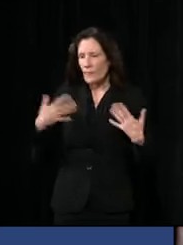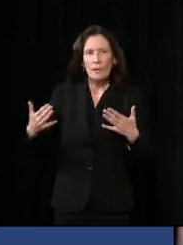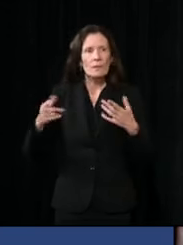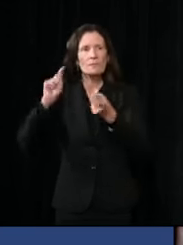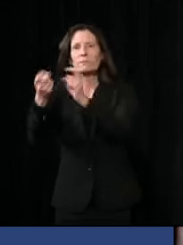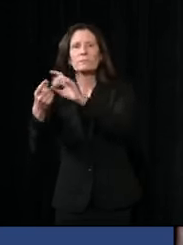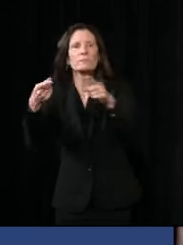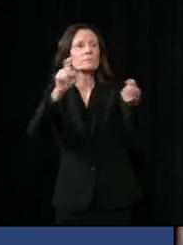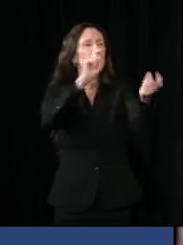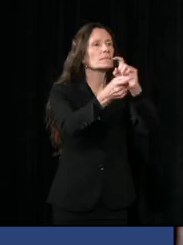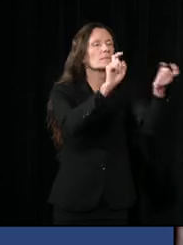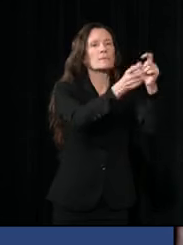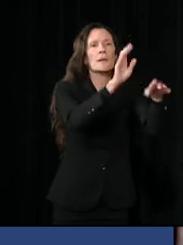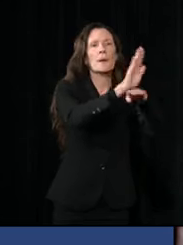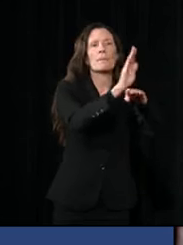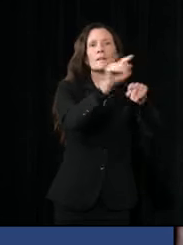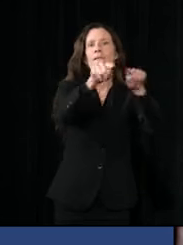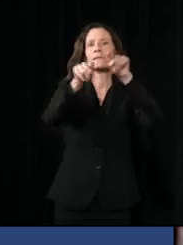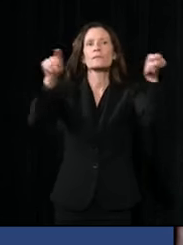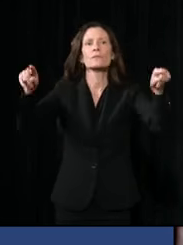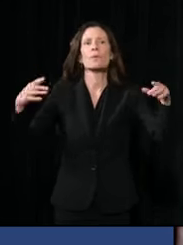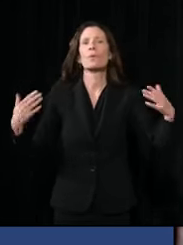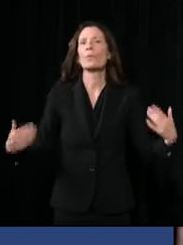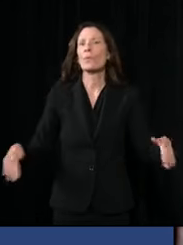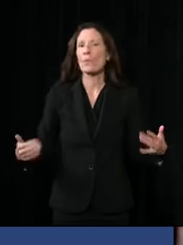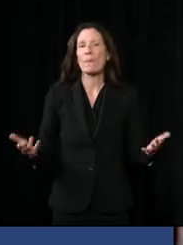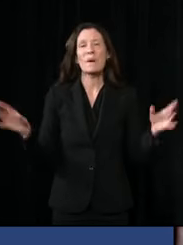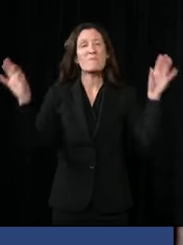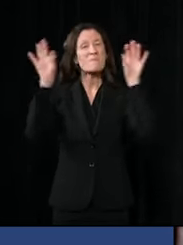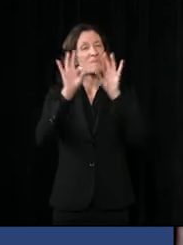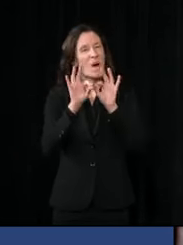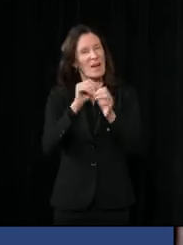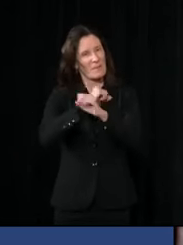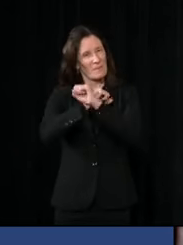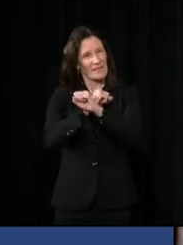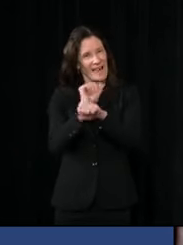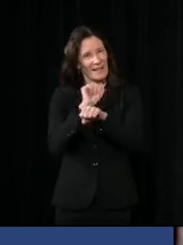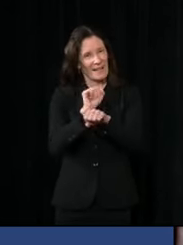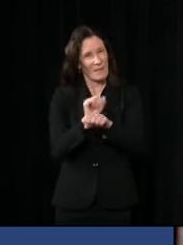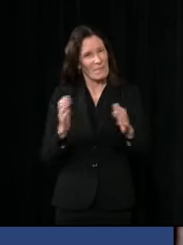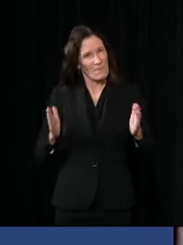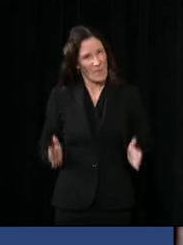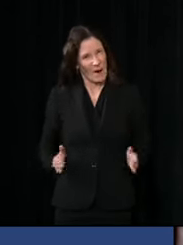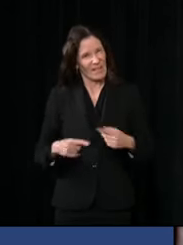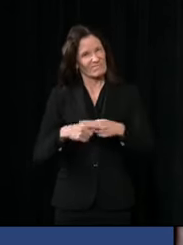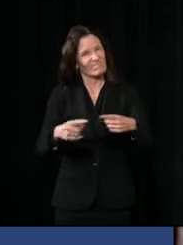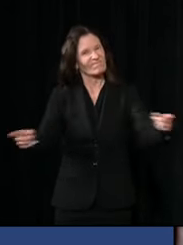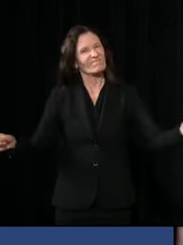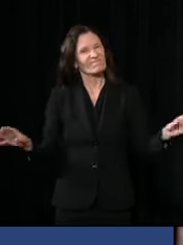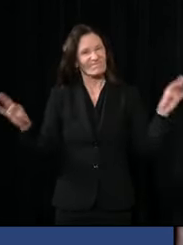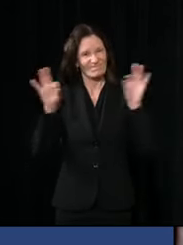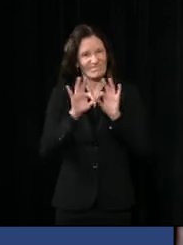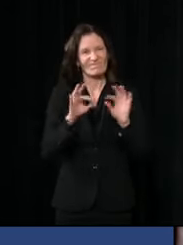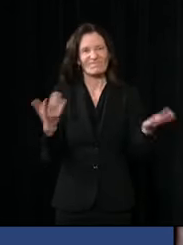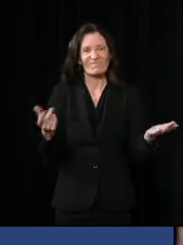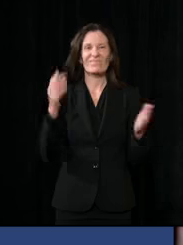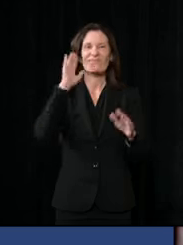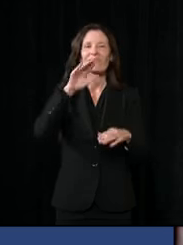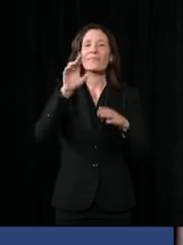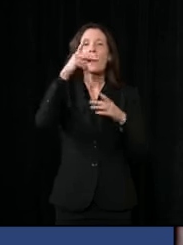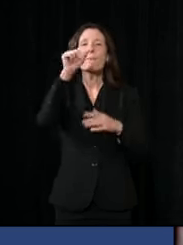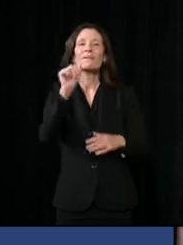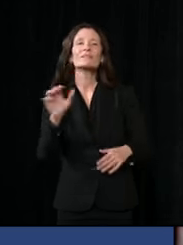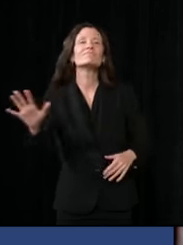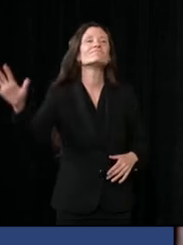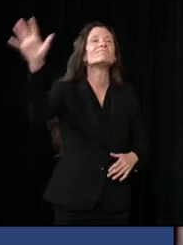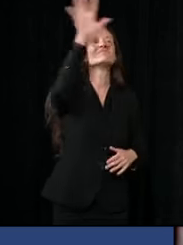their employees and their customers. We created a state business loan program, and we're working with the federal government to make sure their